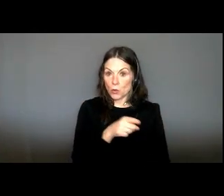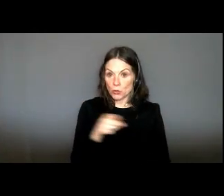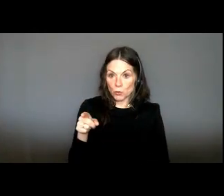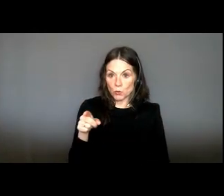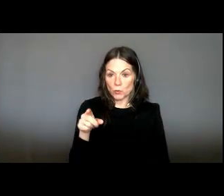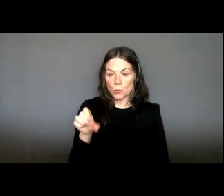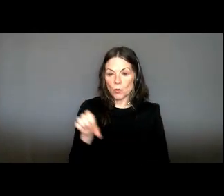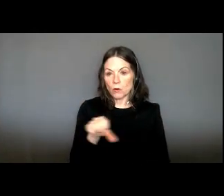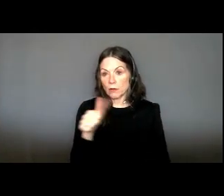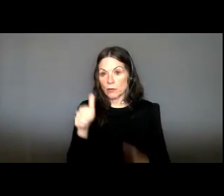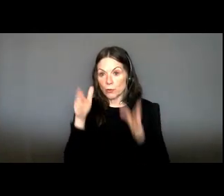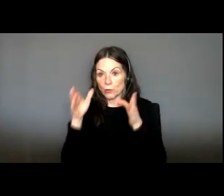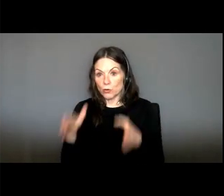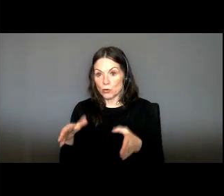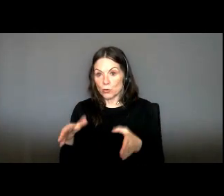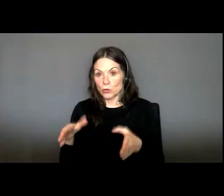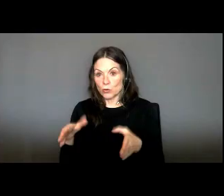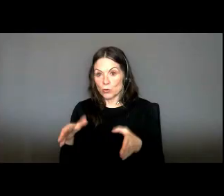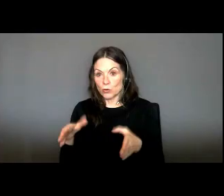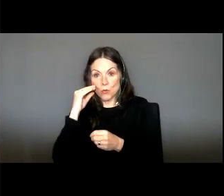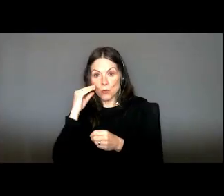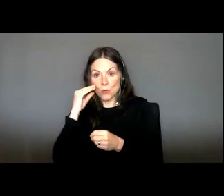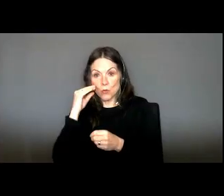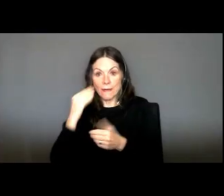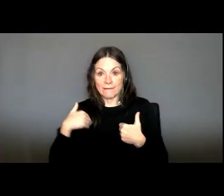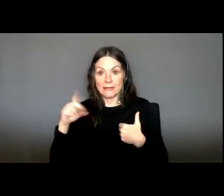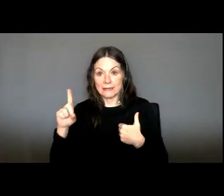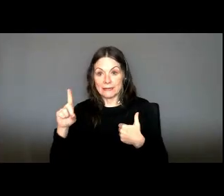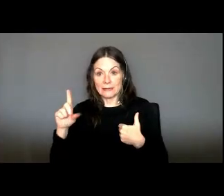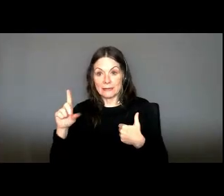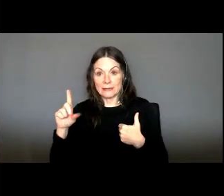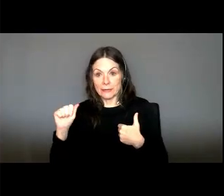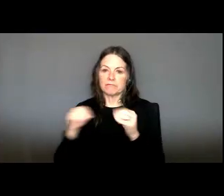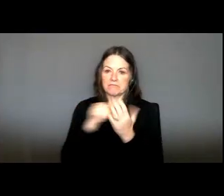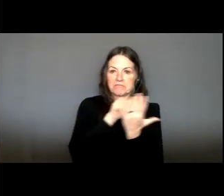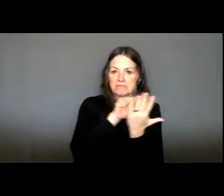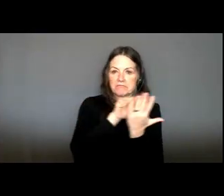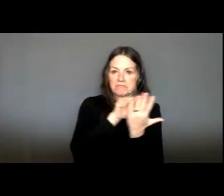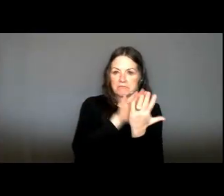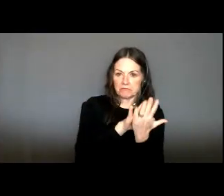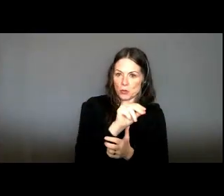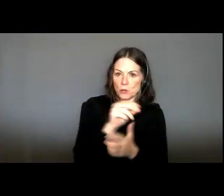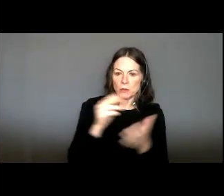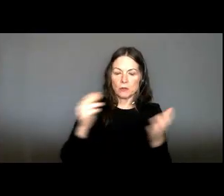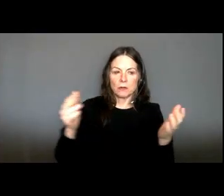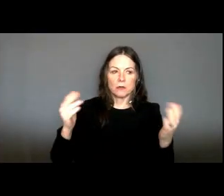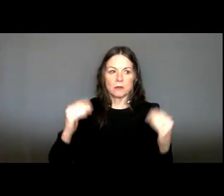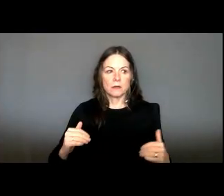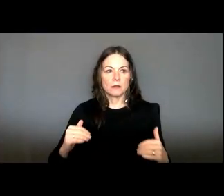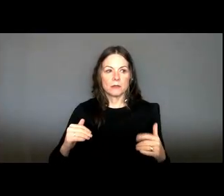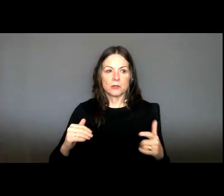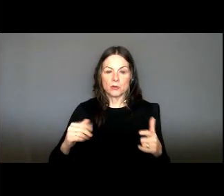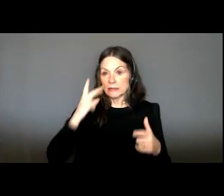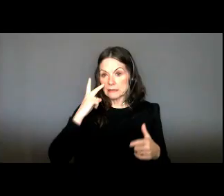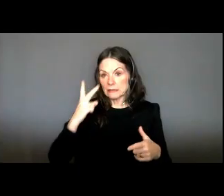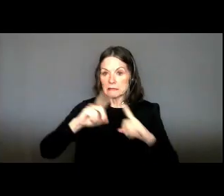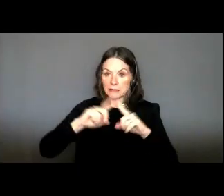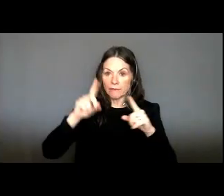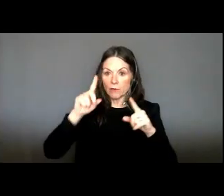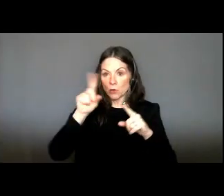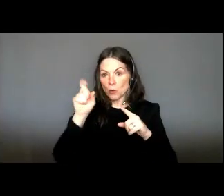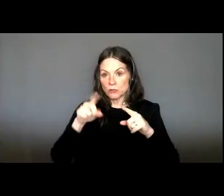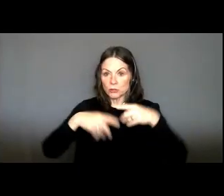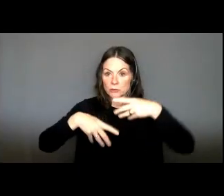your household living with disability? Let's say no, for example. And as you can see, we've got this